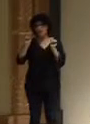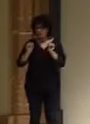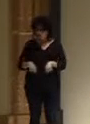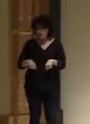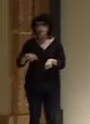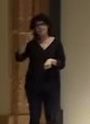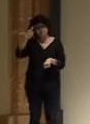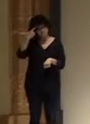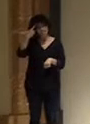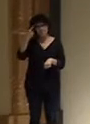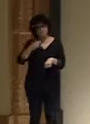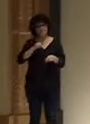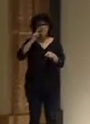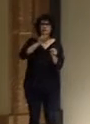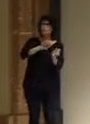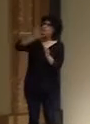the world.